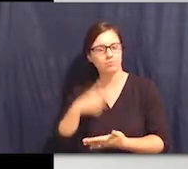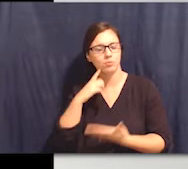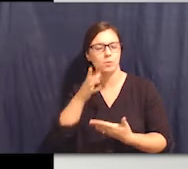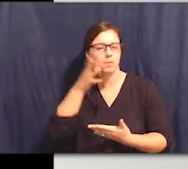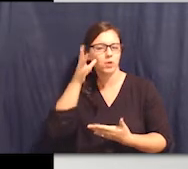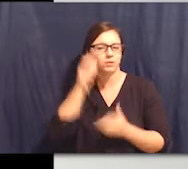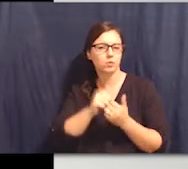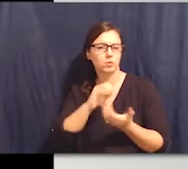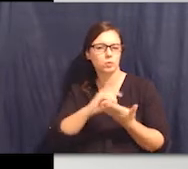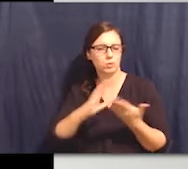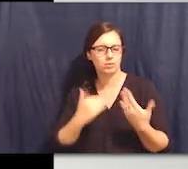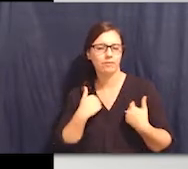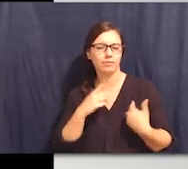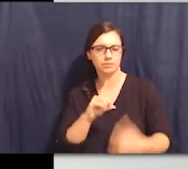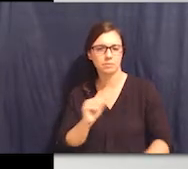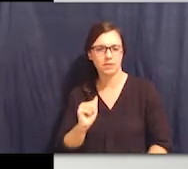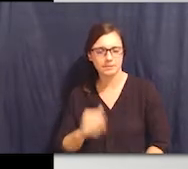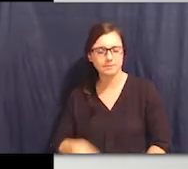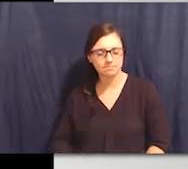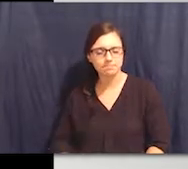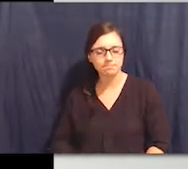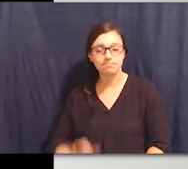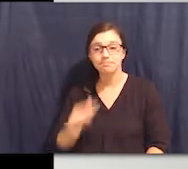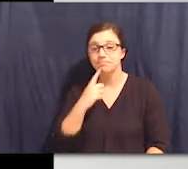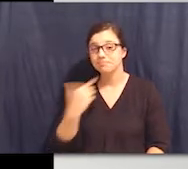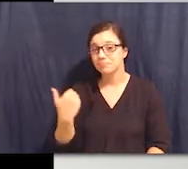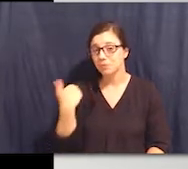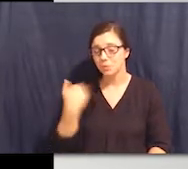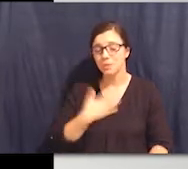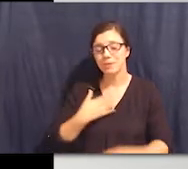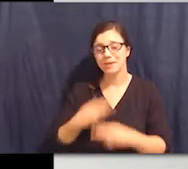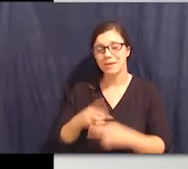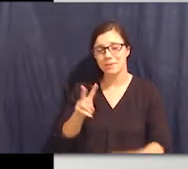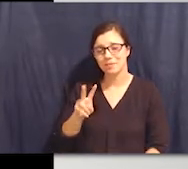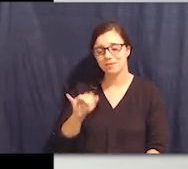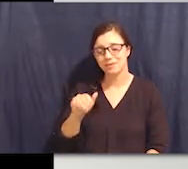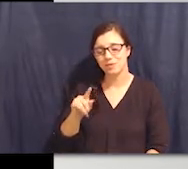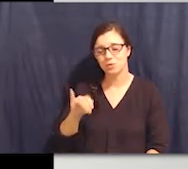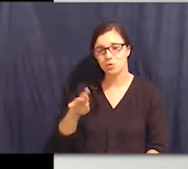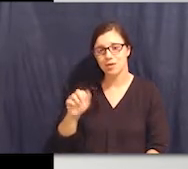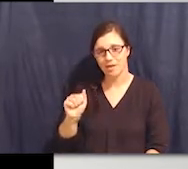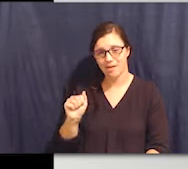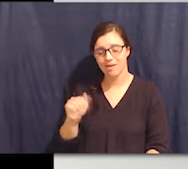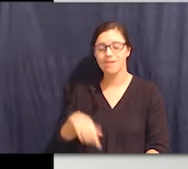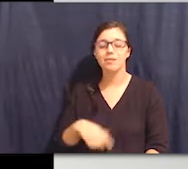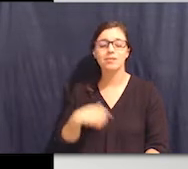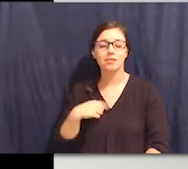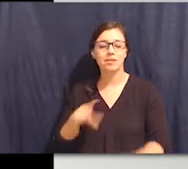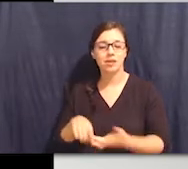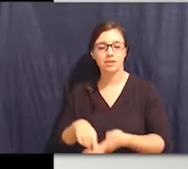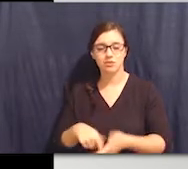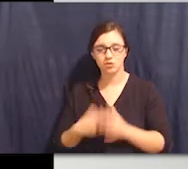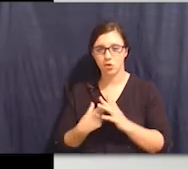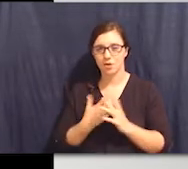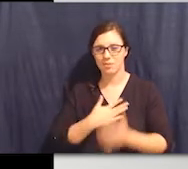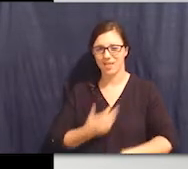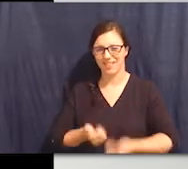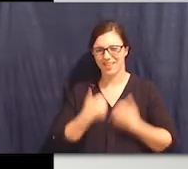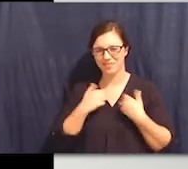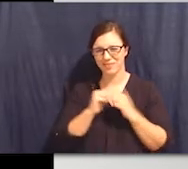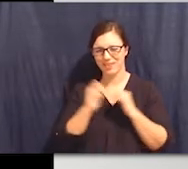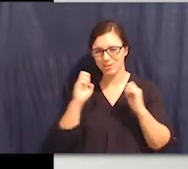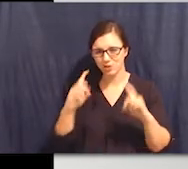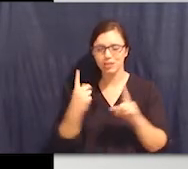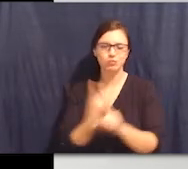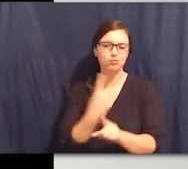with disabilities. So, as I said before, my name is Victoria Gaitanis. I started out my life in